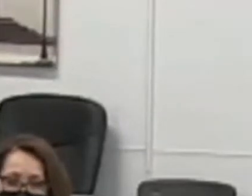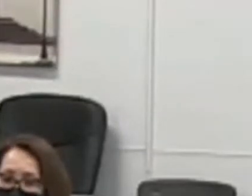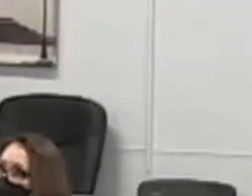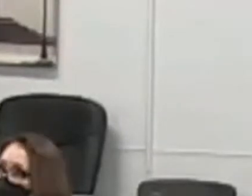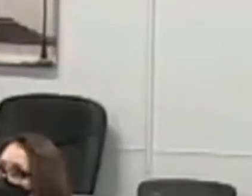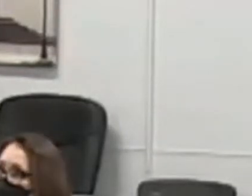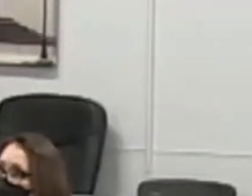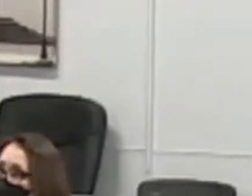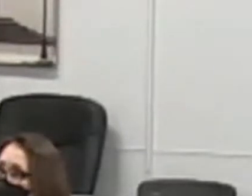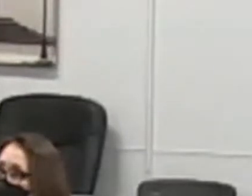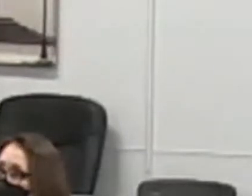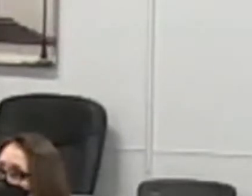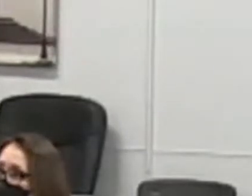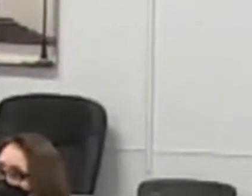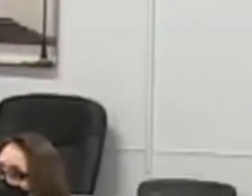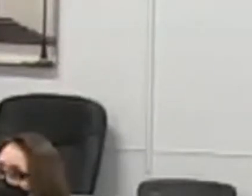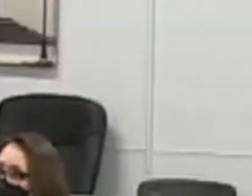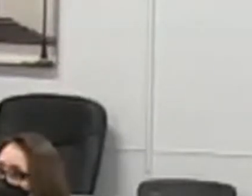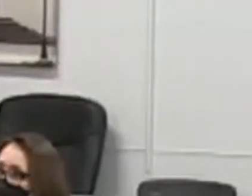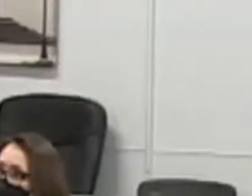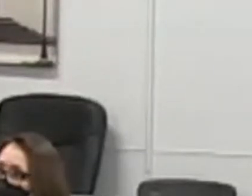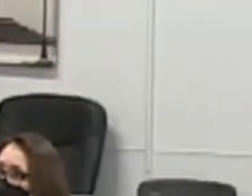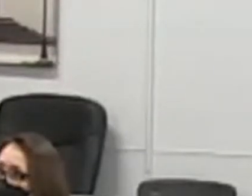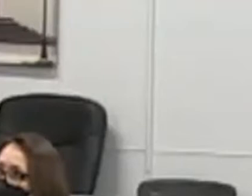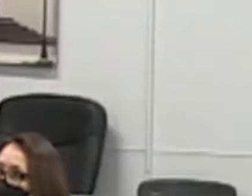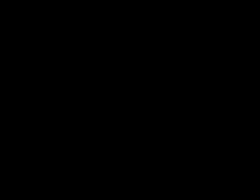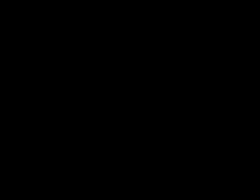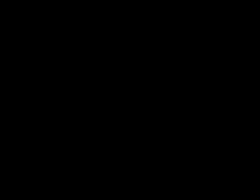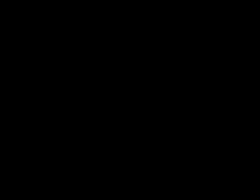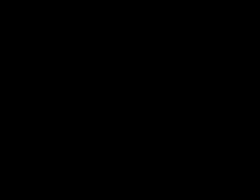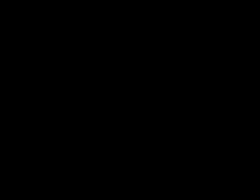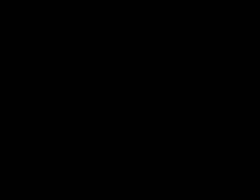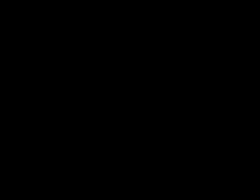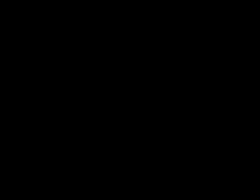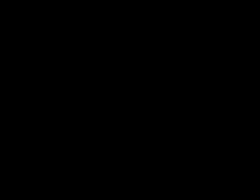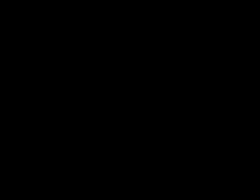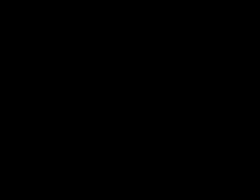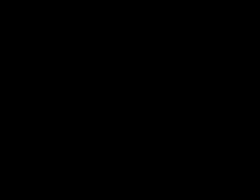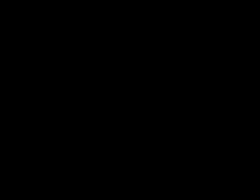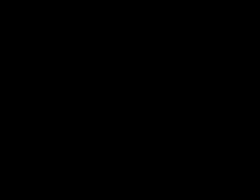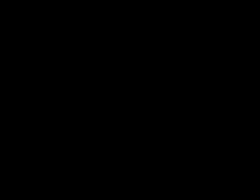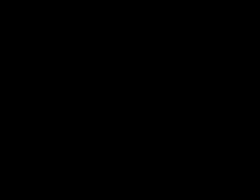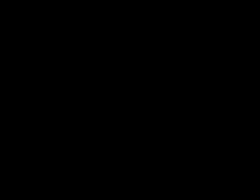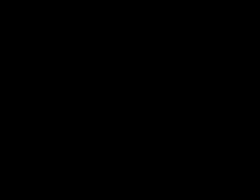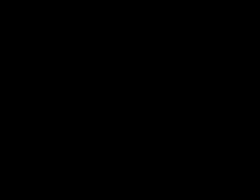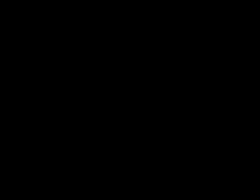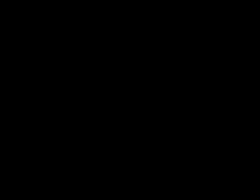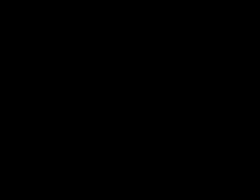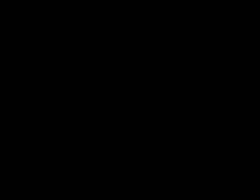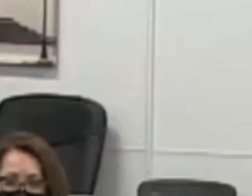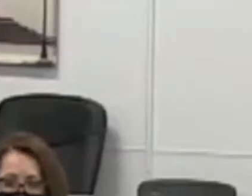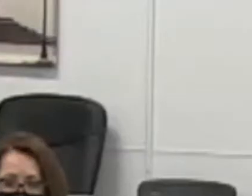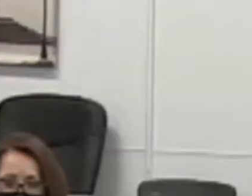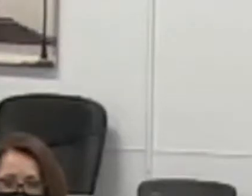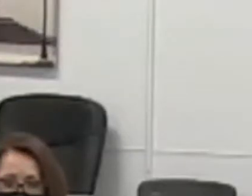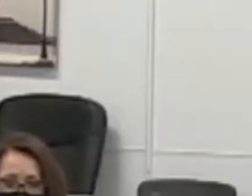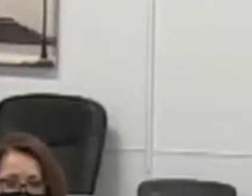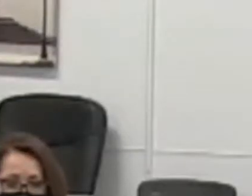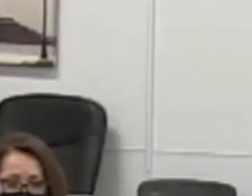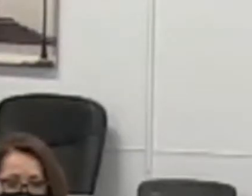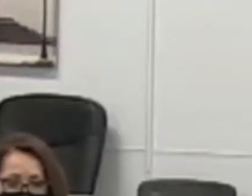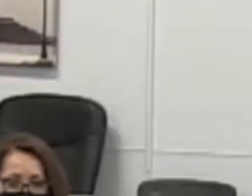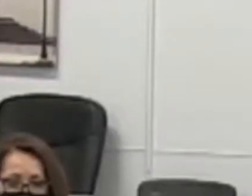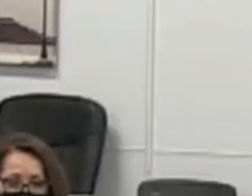And did we get Ms. Montserrat to join us? We were not able to get Montserrat back. No worries. Thank you.